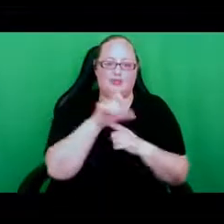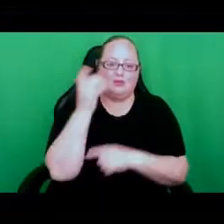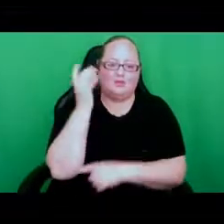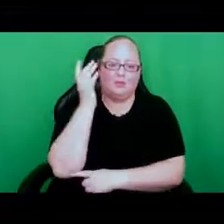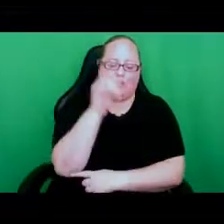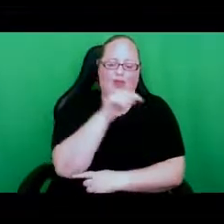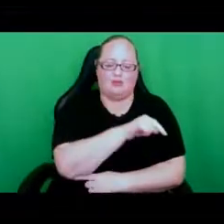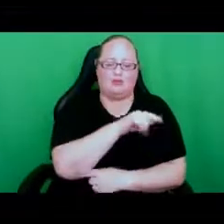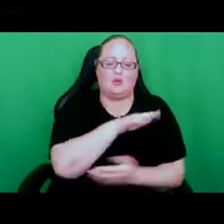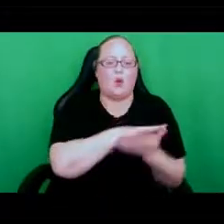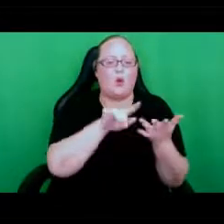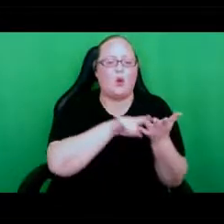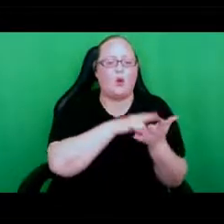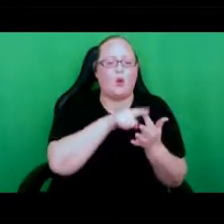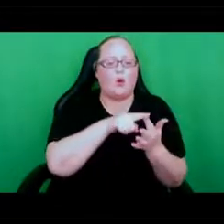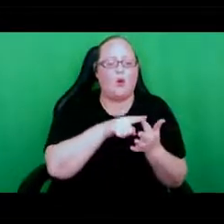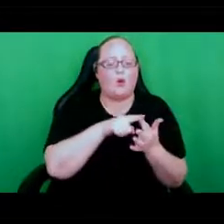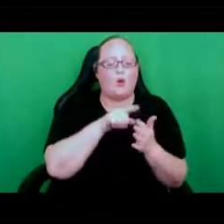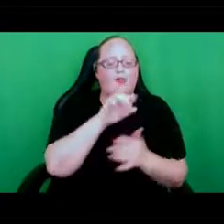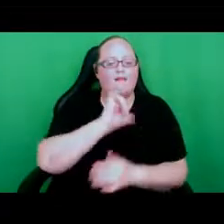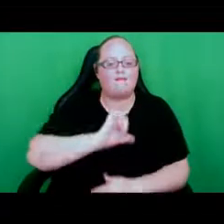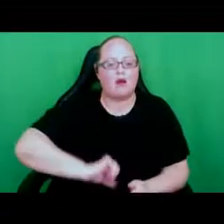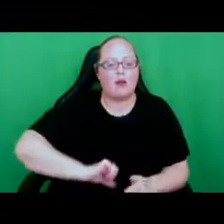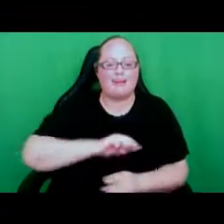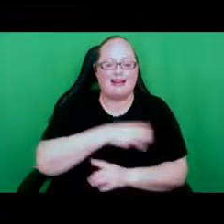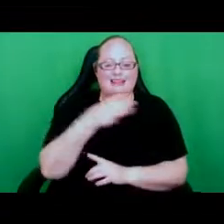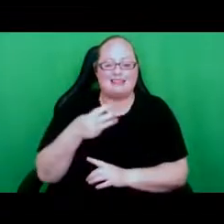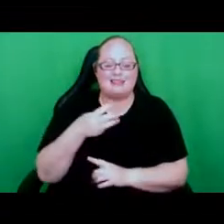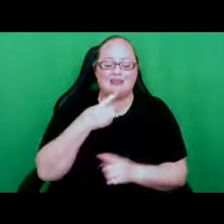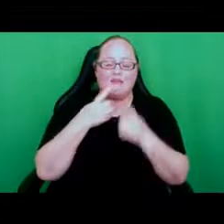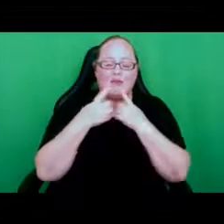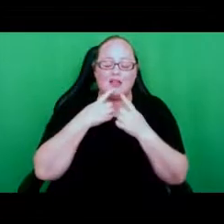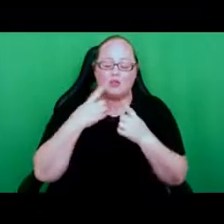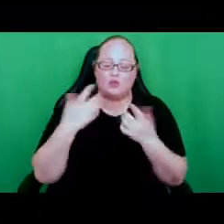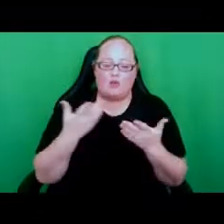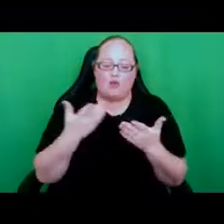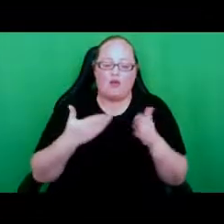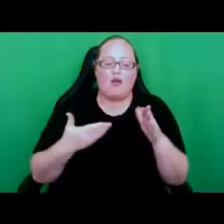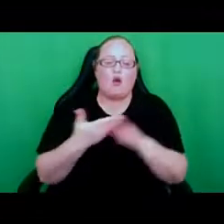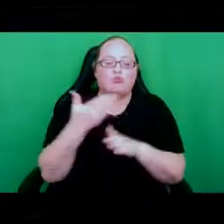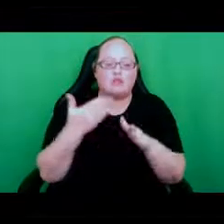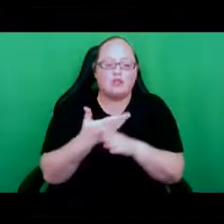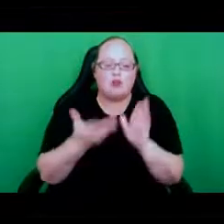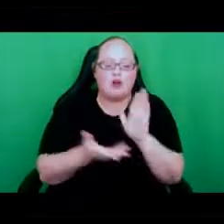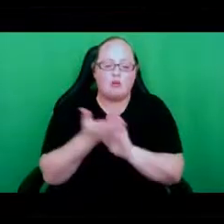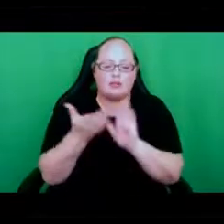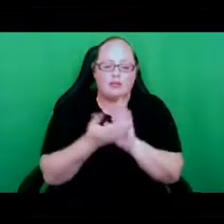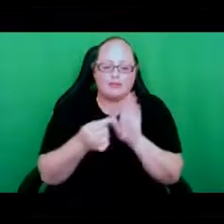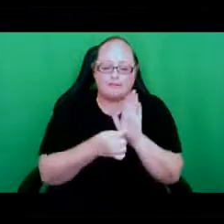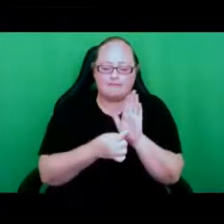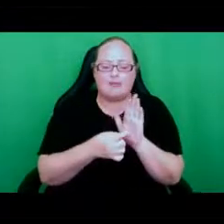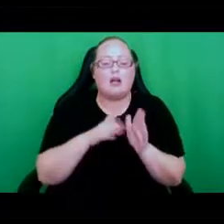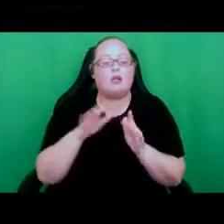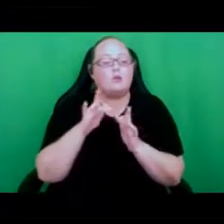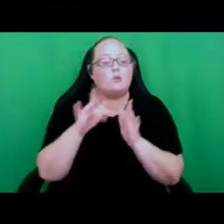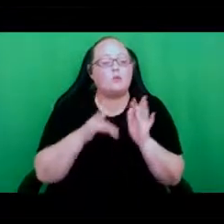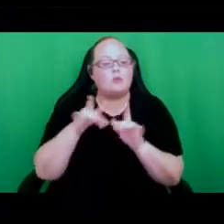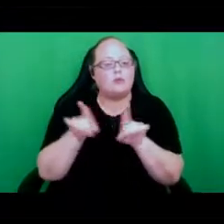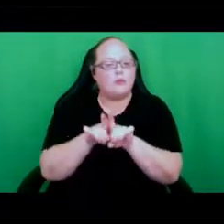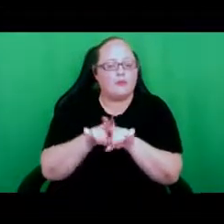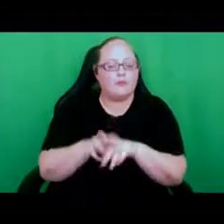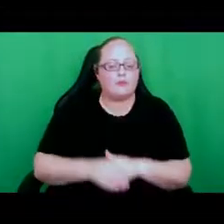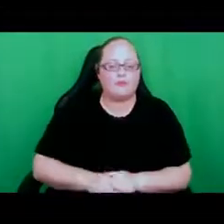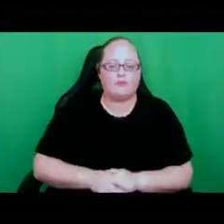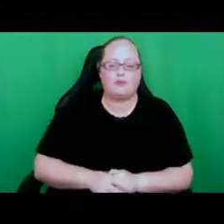can be found within the operational update. I think there's some information about that on our website as well. Thank you very much indeed.